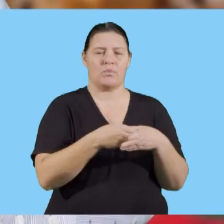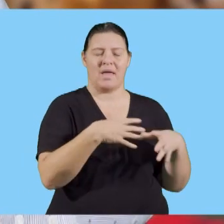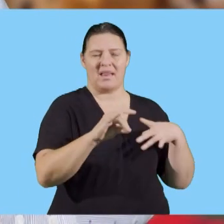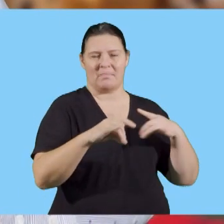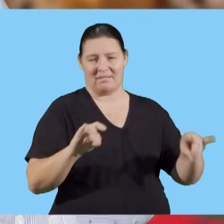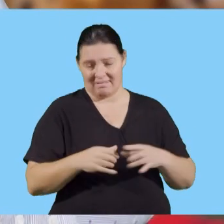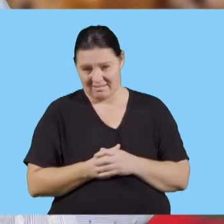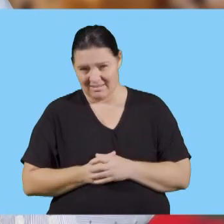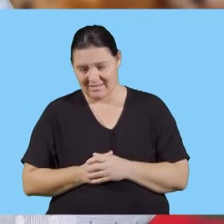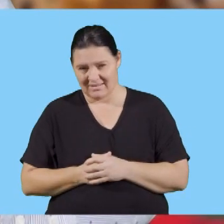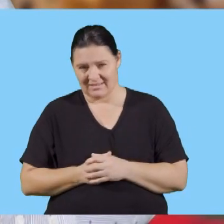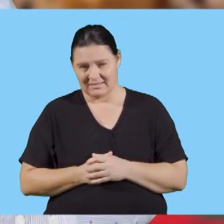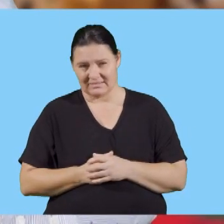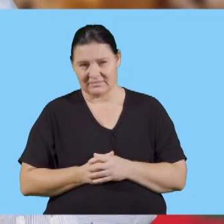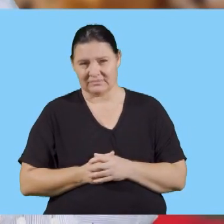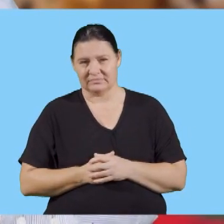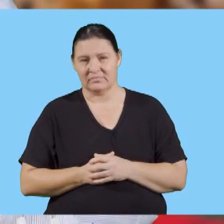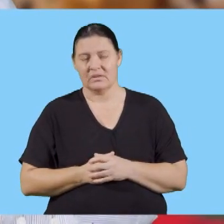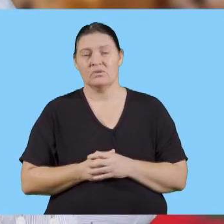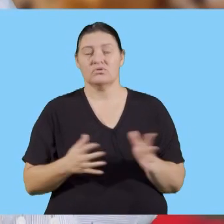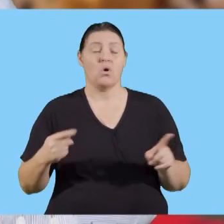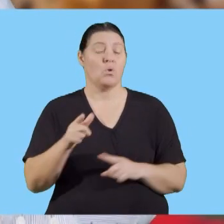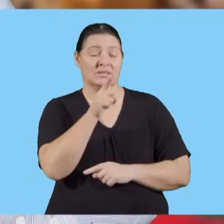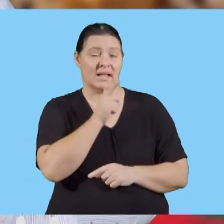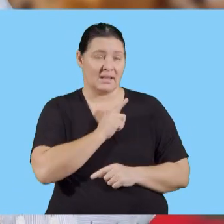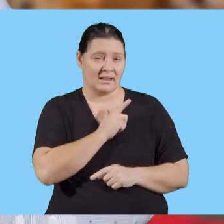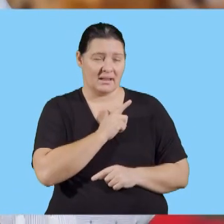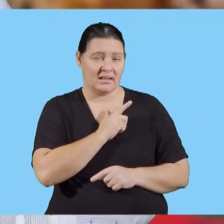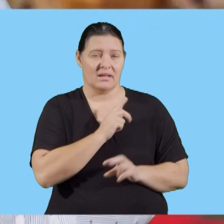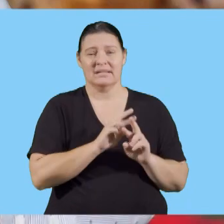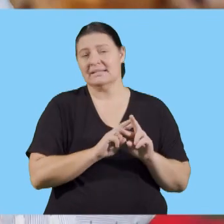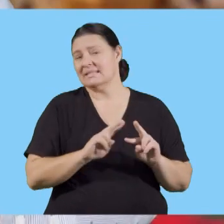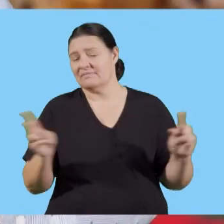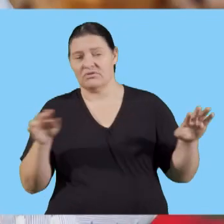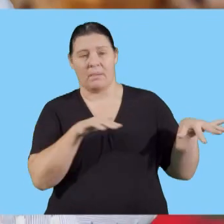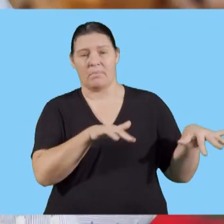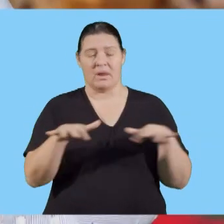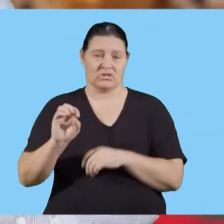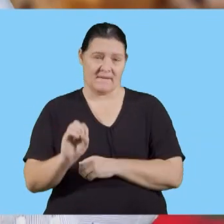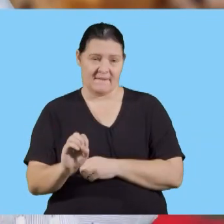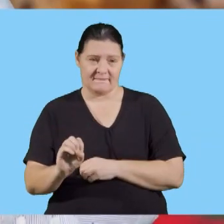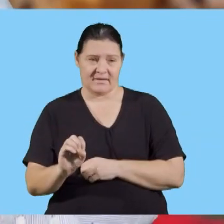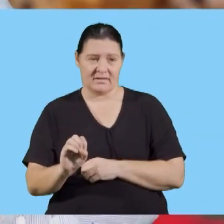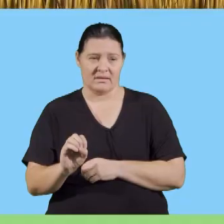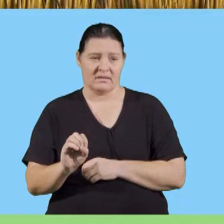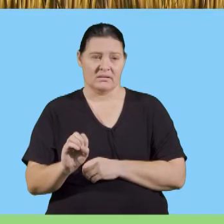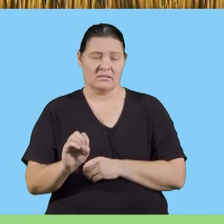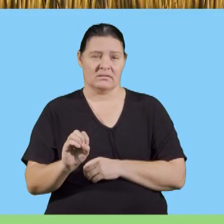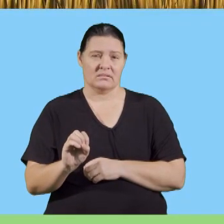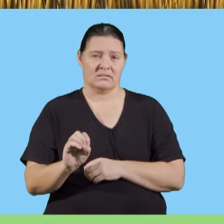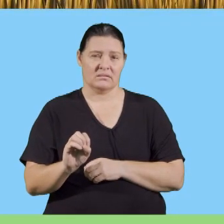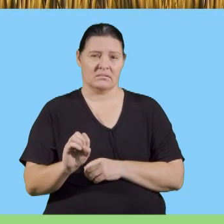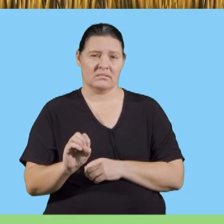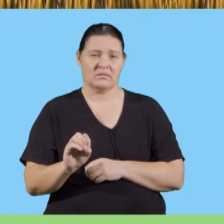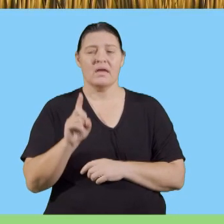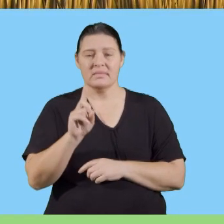different populations that are coexisting in a common area. So that basically tells